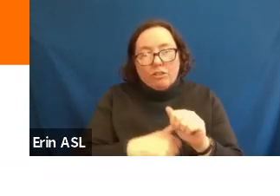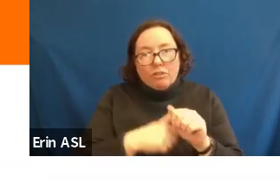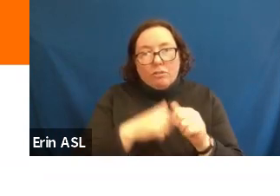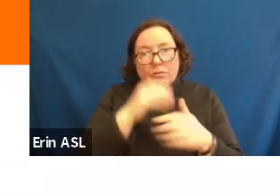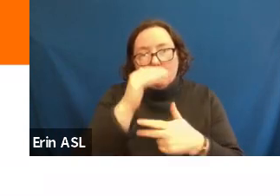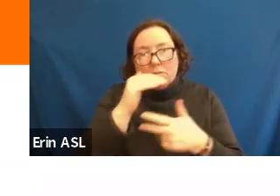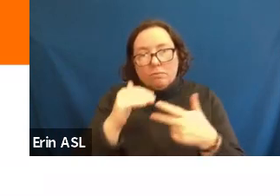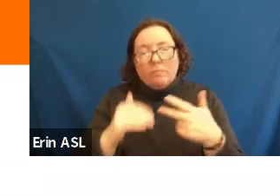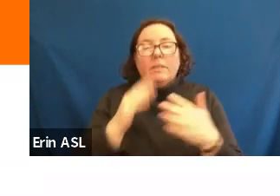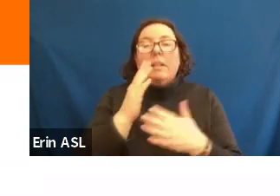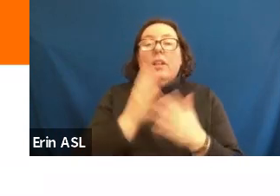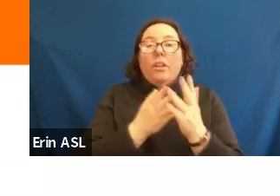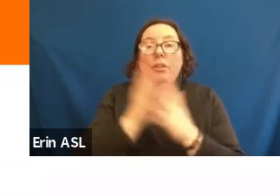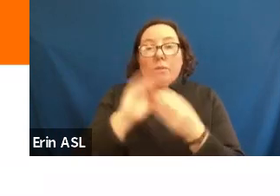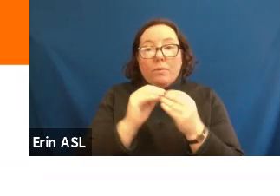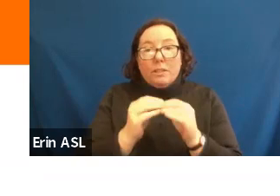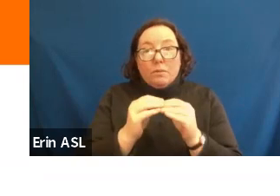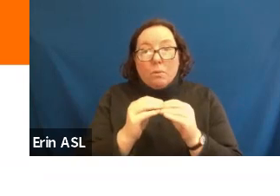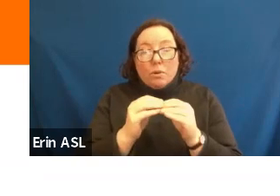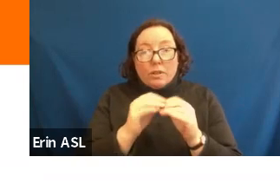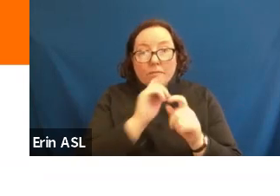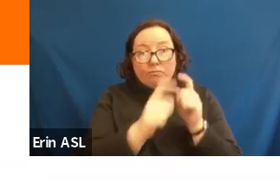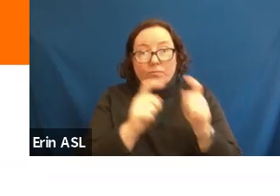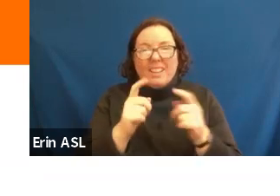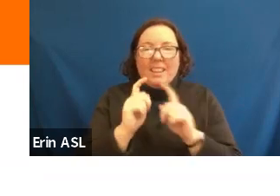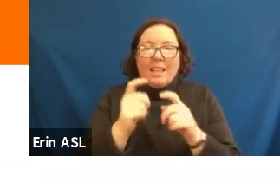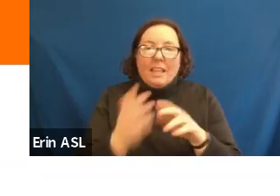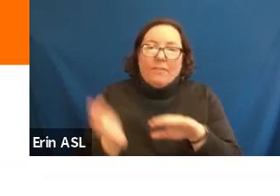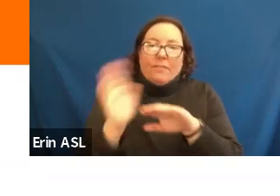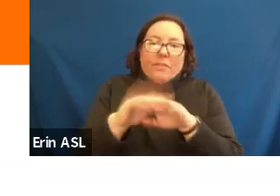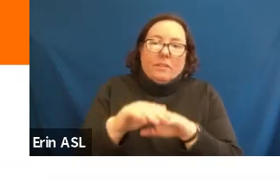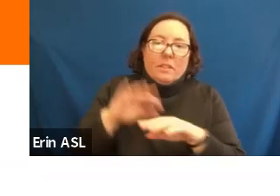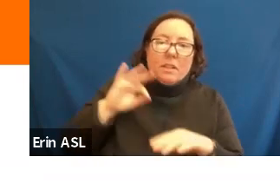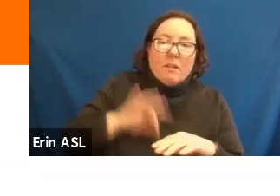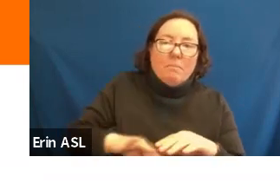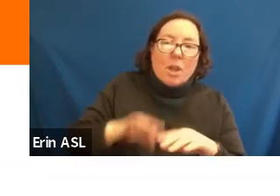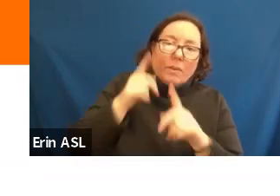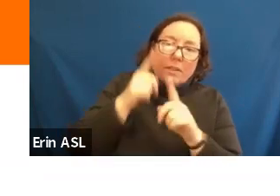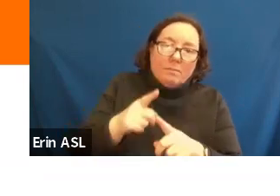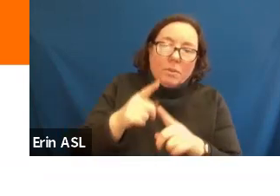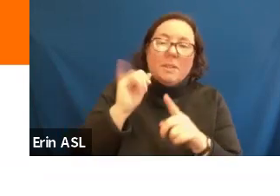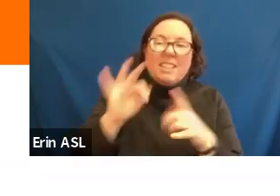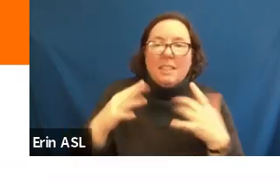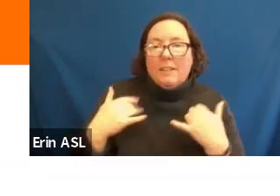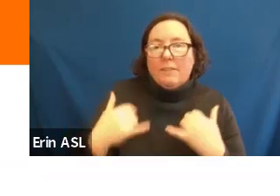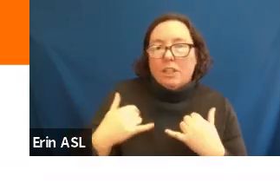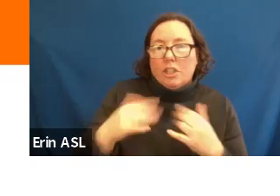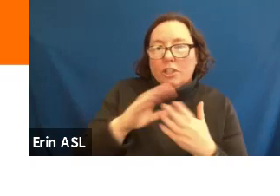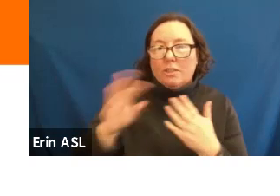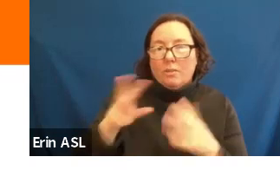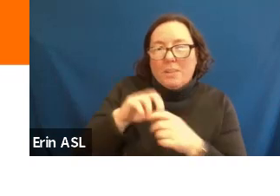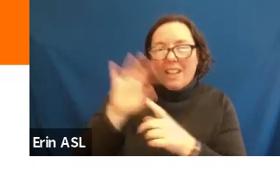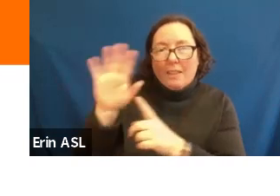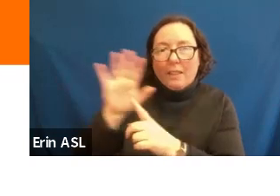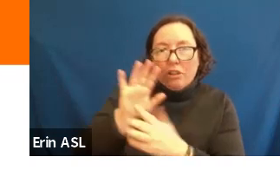scoring process, they actually award bonus points to current students of their school